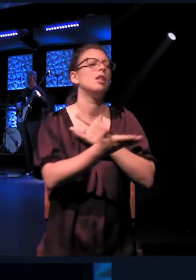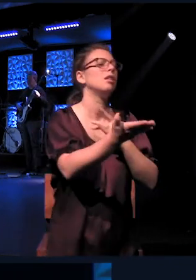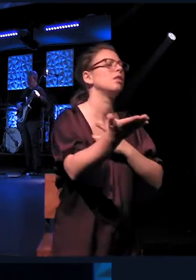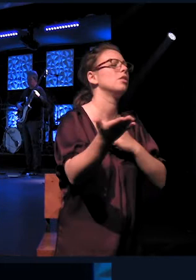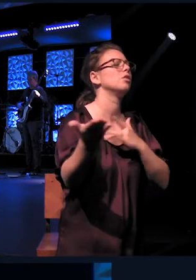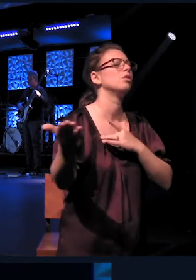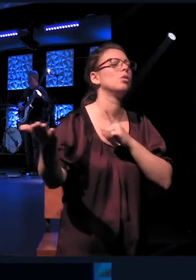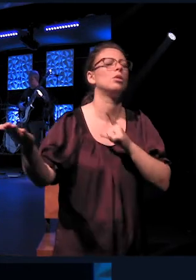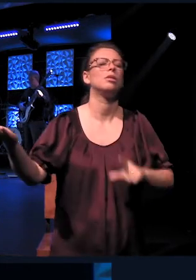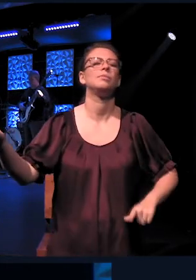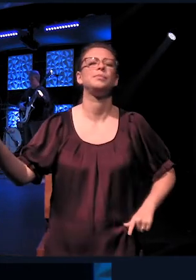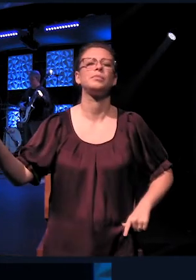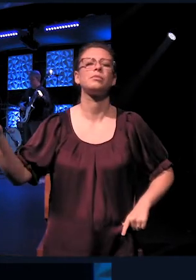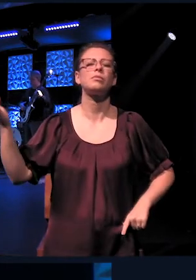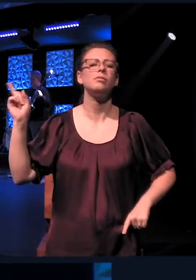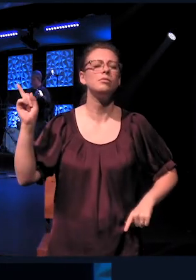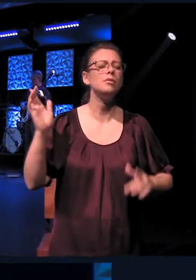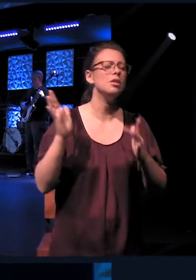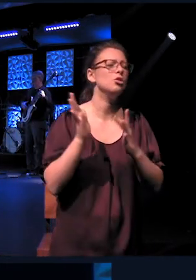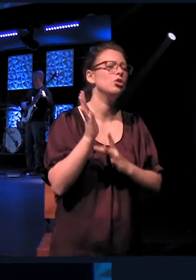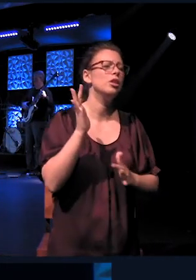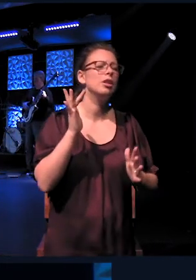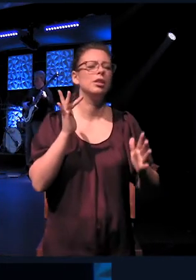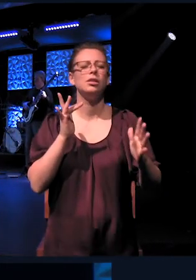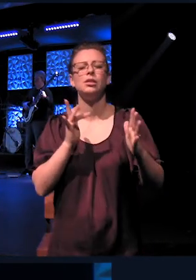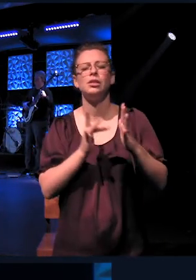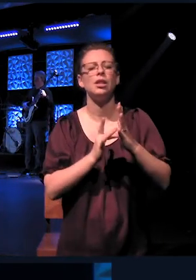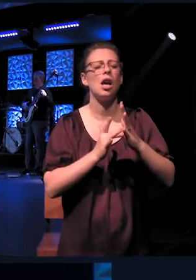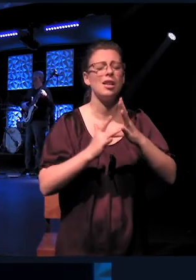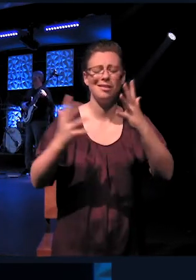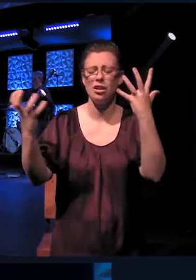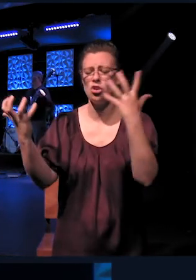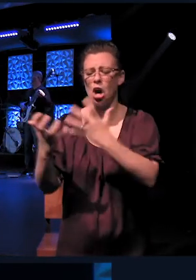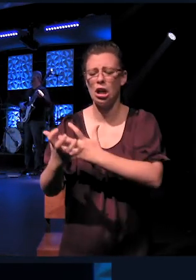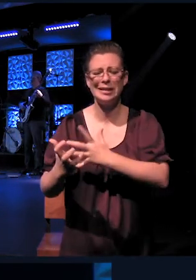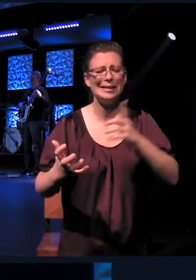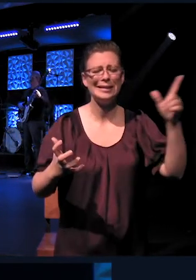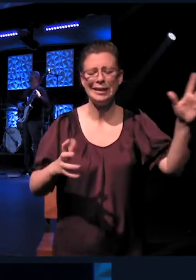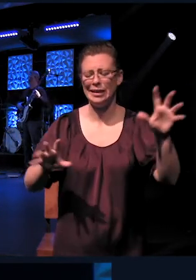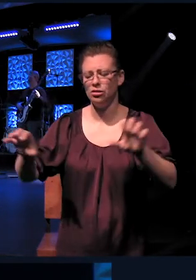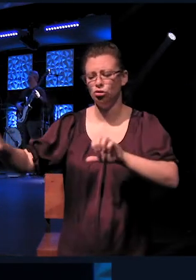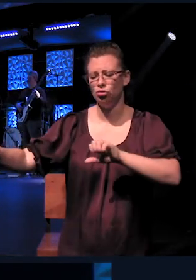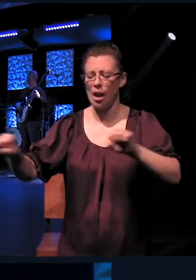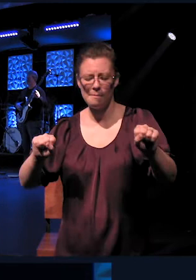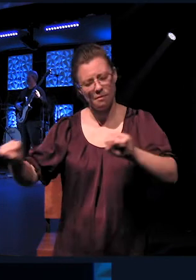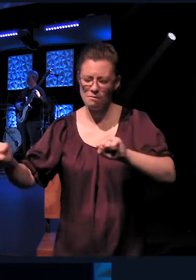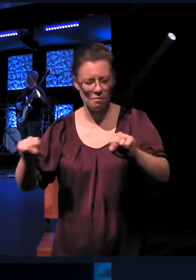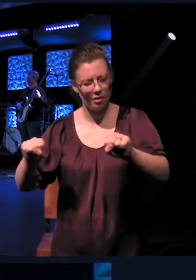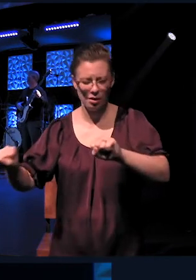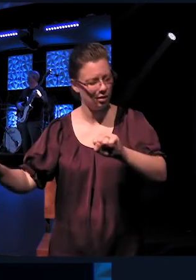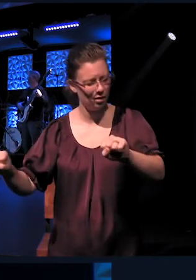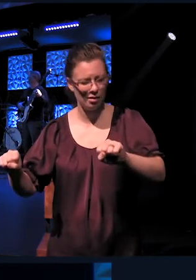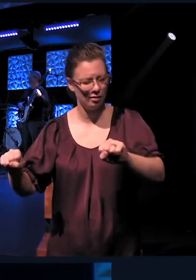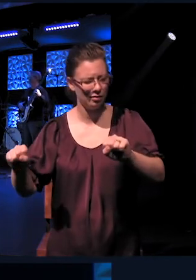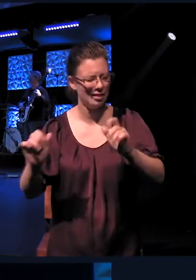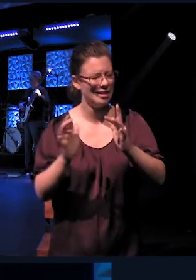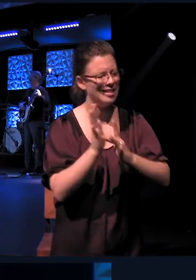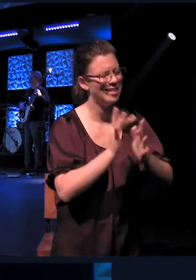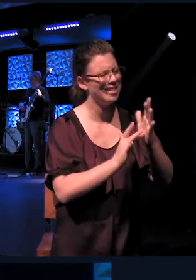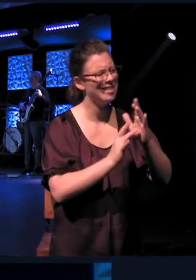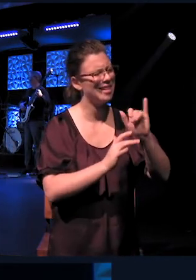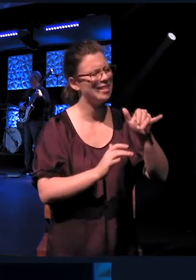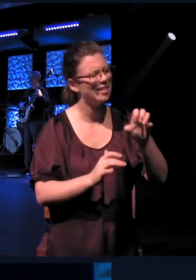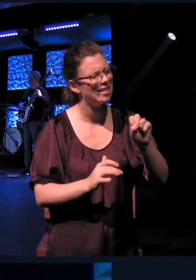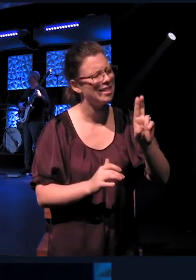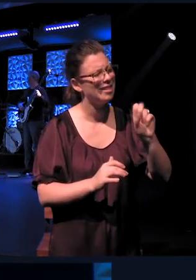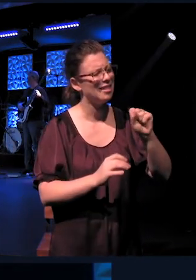Because Jesus, you make the darkness tremble. Yes, Lord. Jesus, Jesus, Jesus.